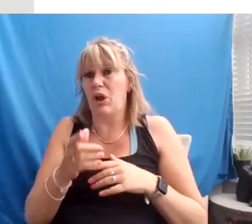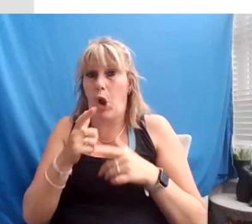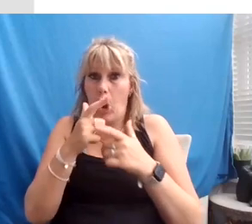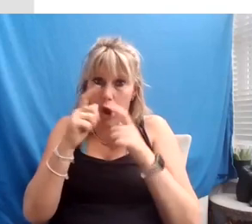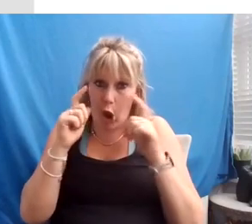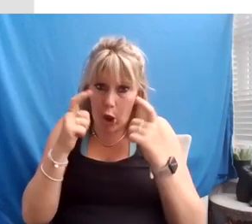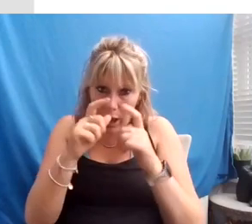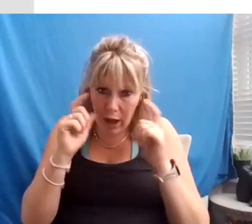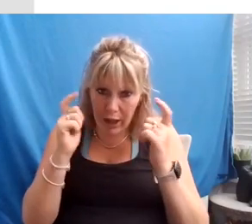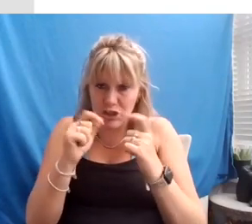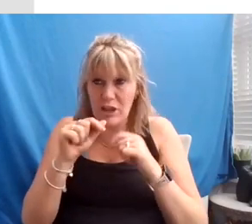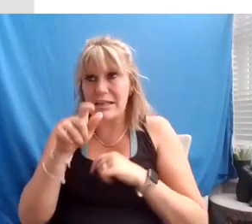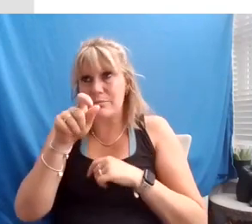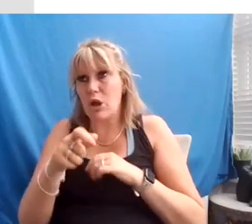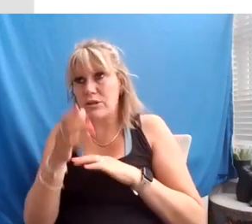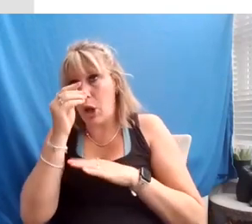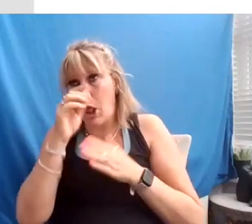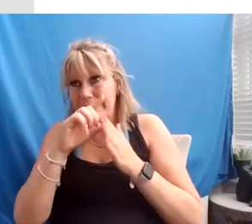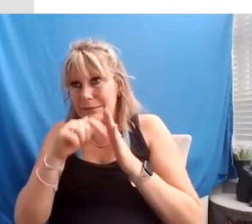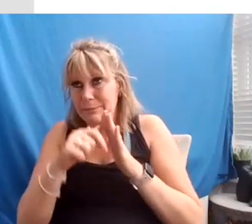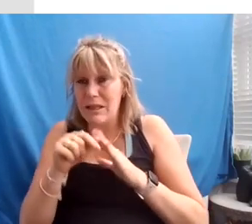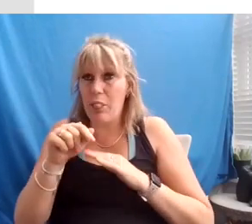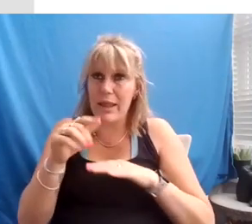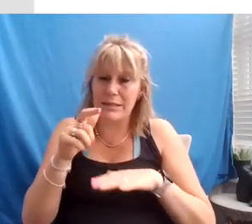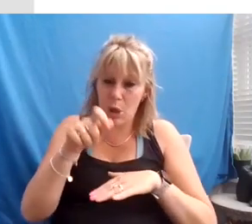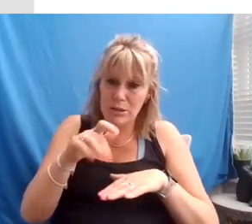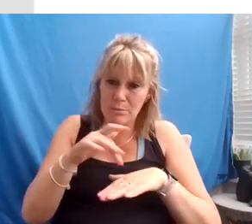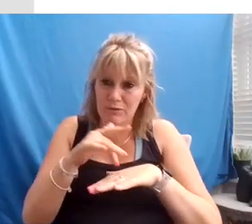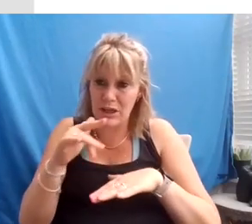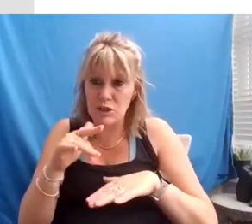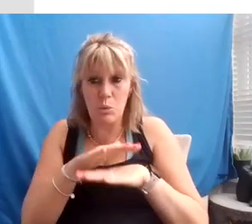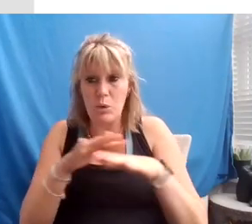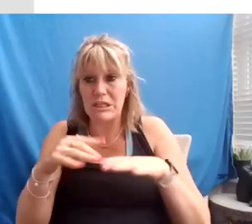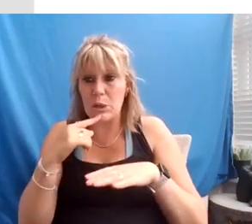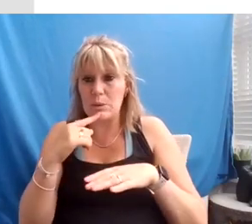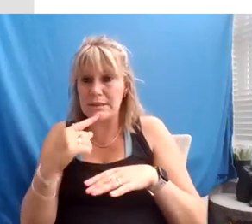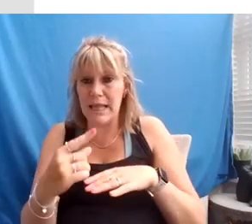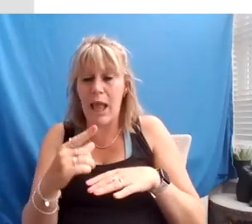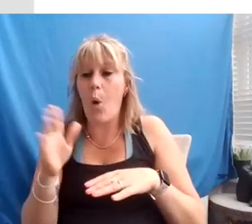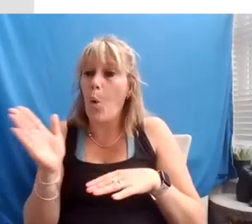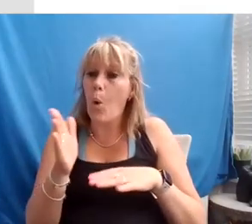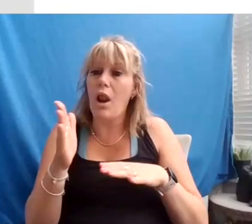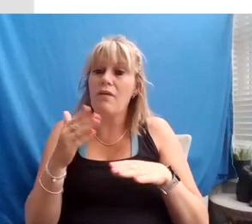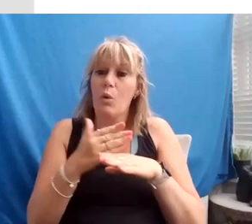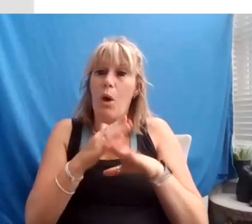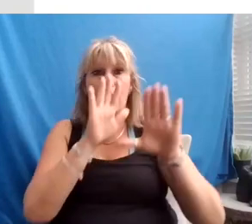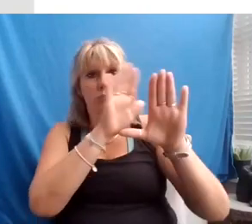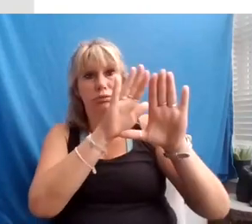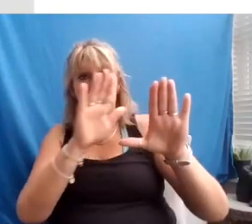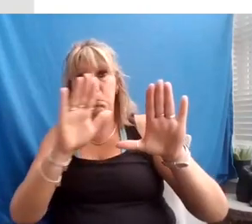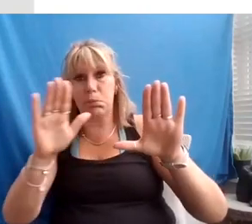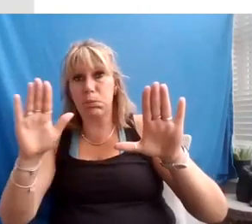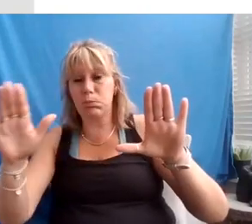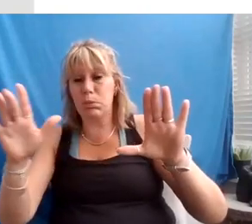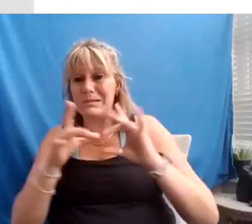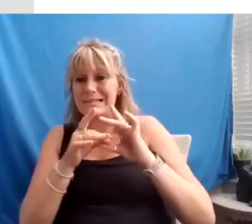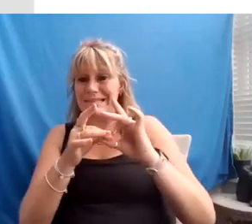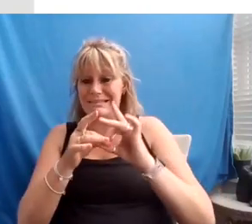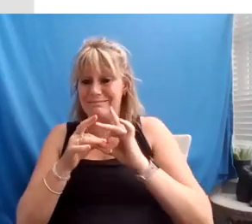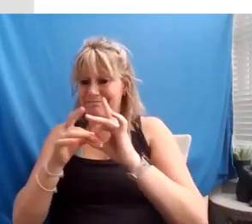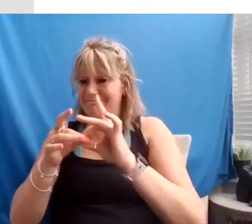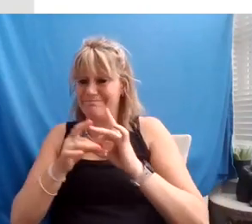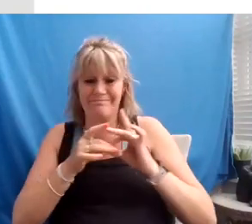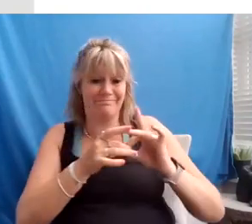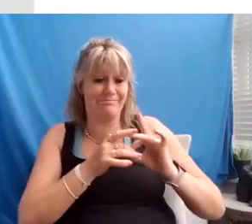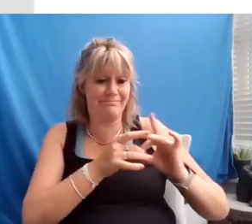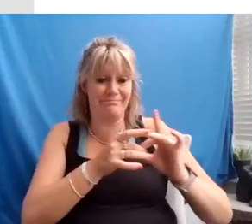this person's an amateur, this person's a professional. All of the work is there together. And it makes its own relationships, and it has